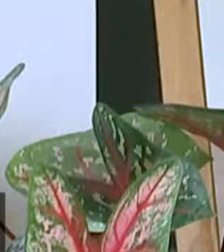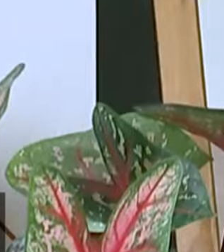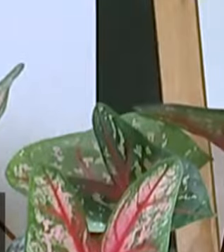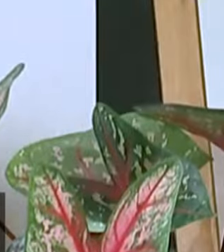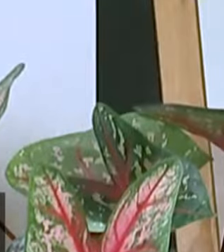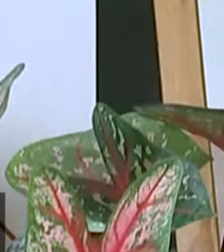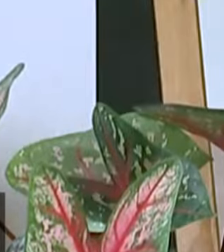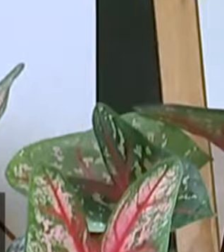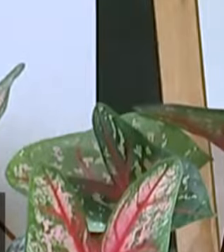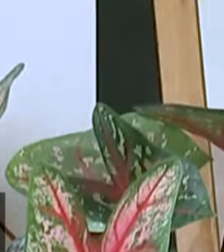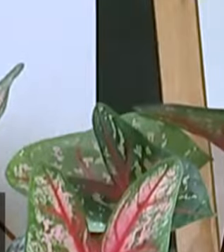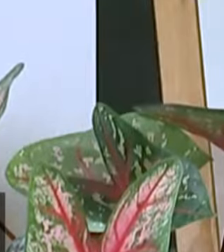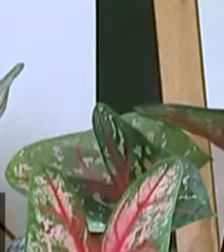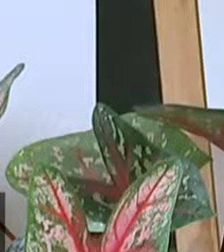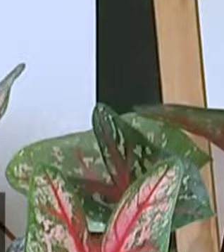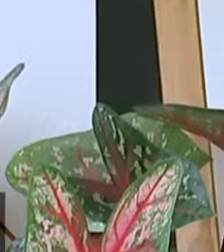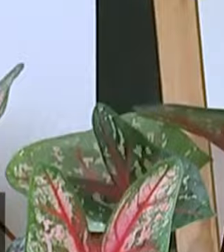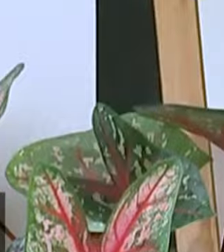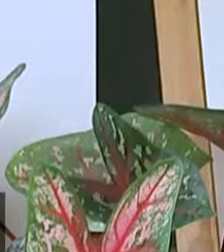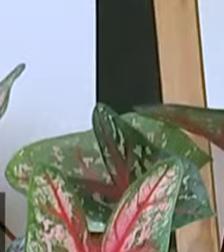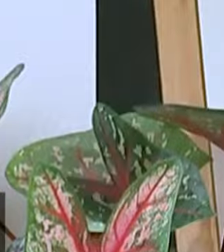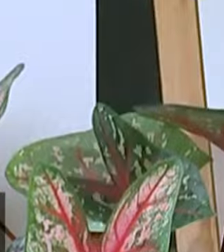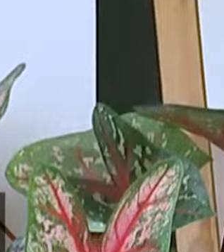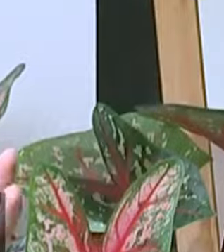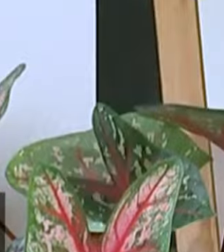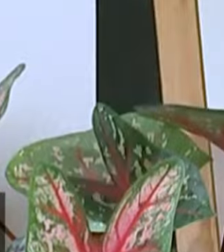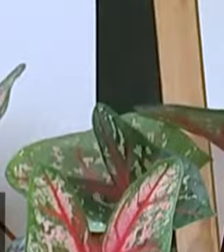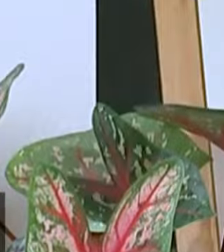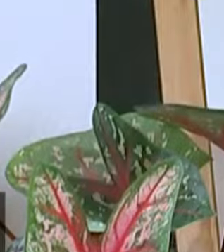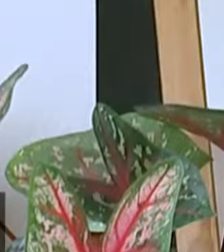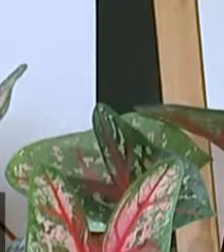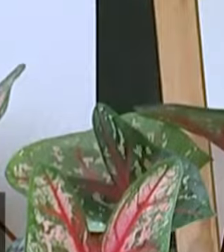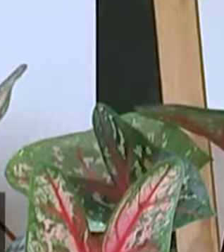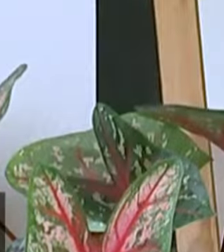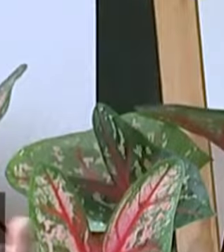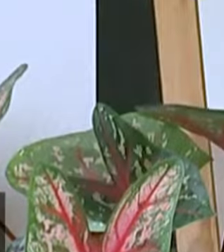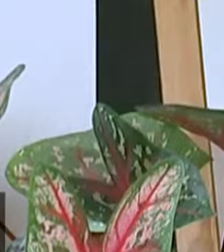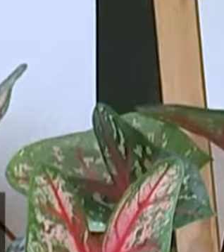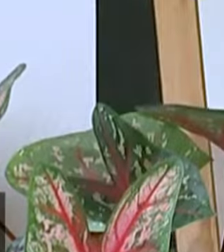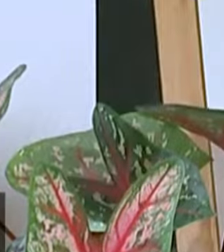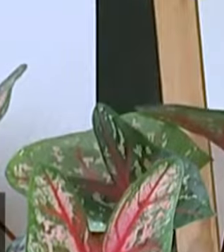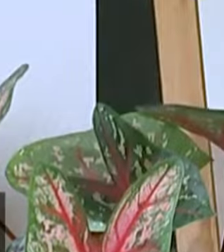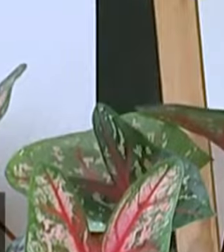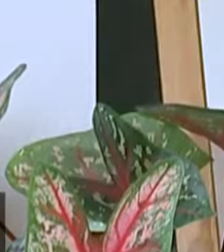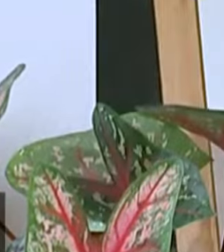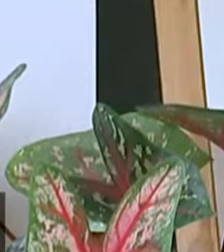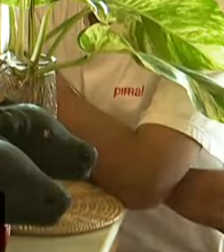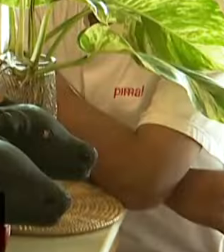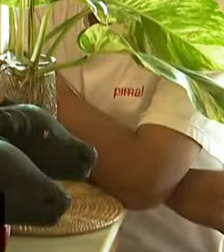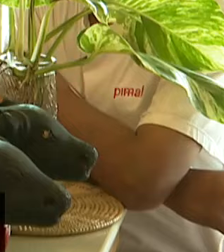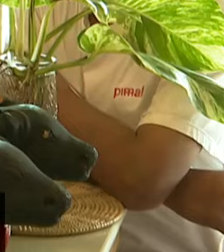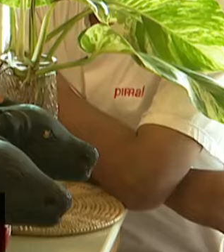mindset to the international mindset, and this takes a few months. To change the way to behave, the way